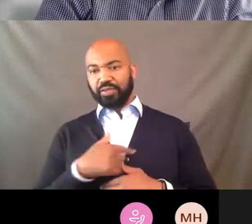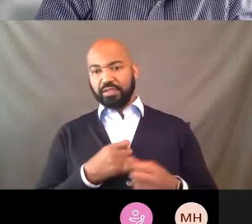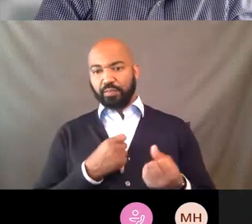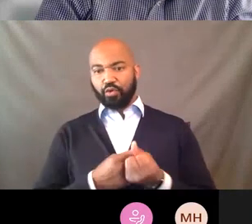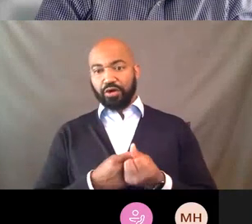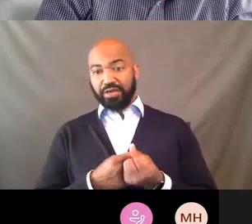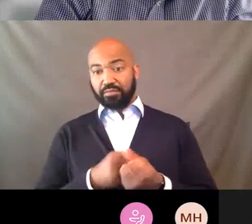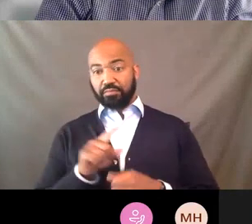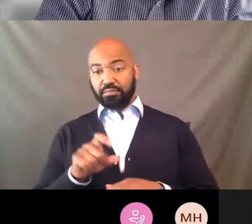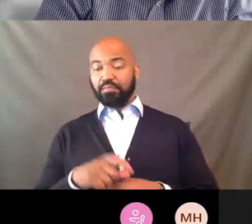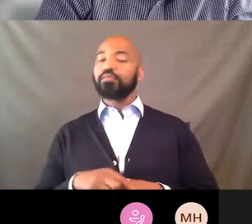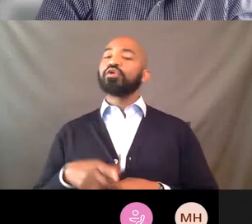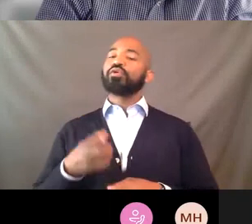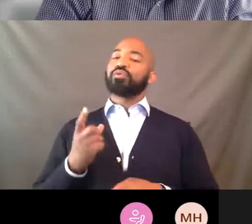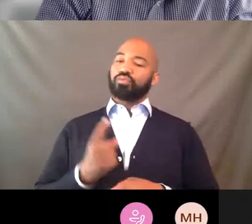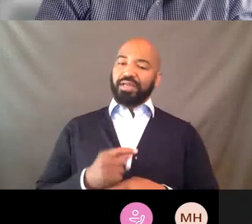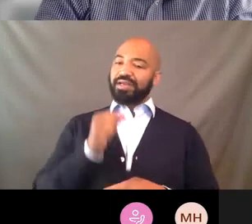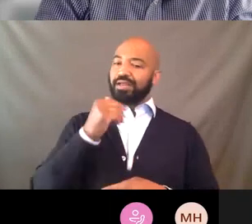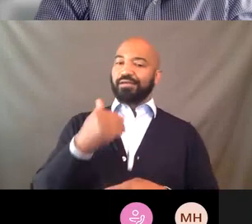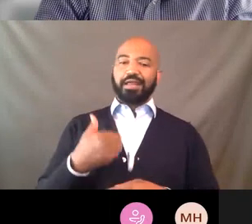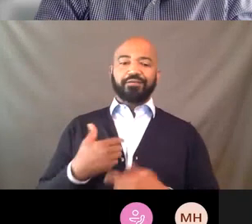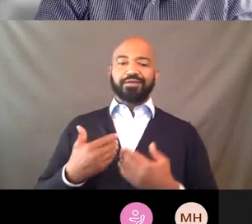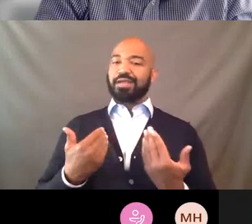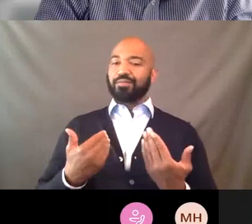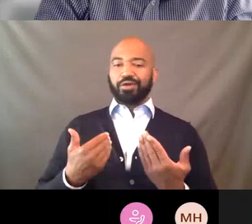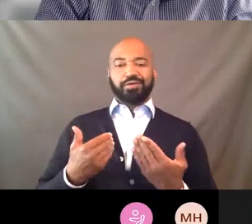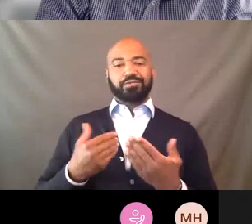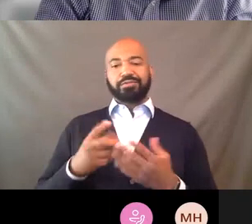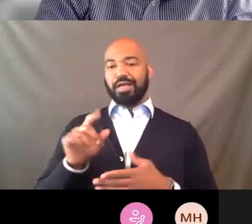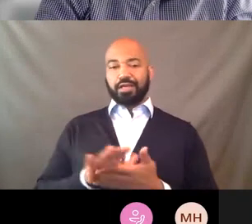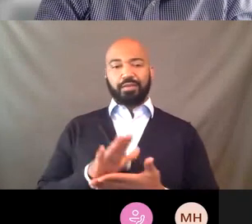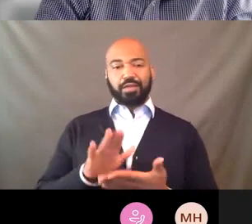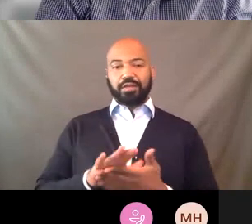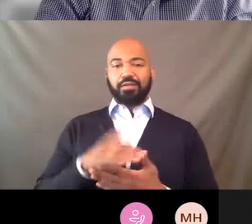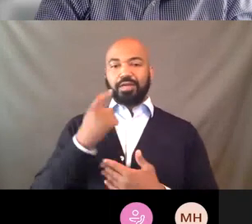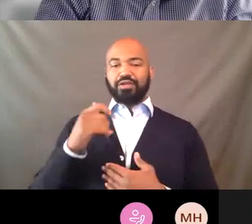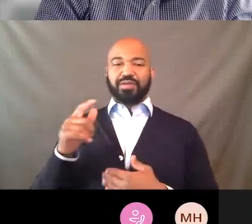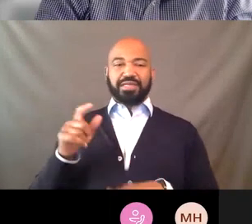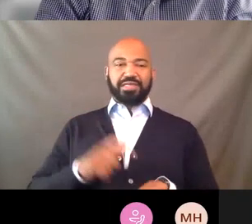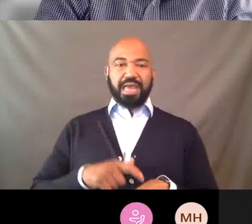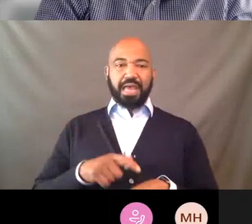Yeah, instead of writing a separate document with it being such a kind of a shorter turnaround.